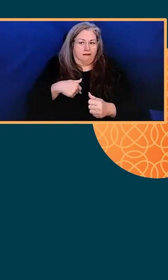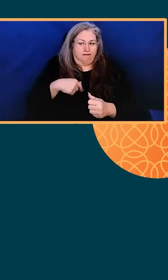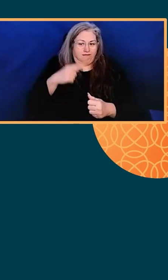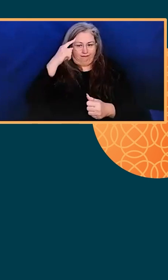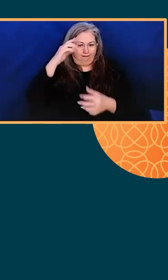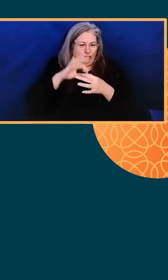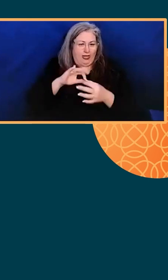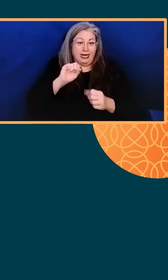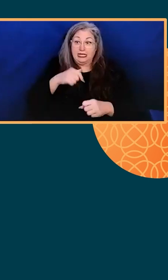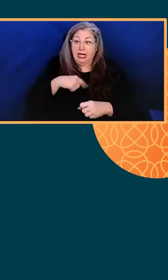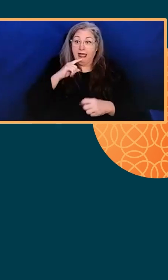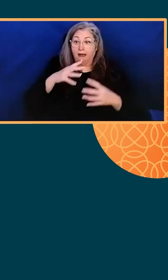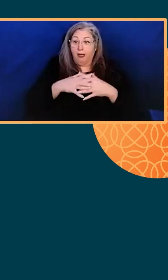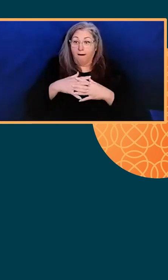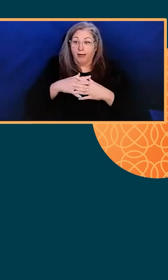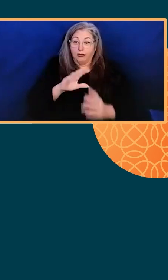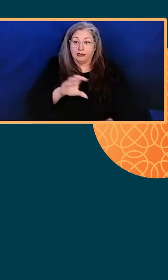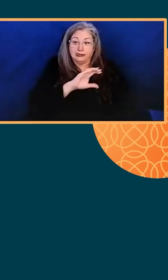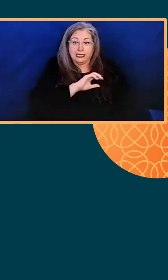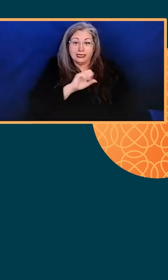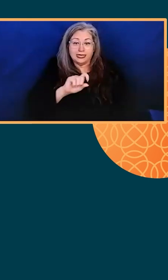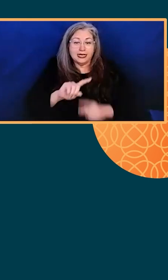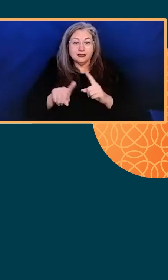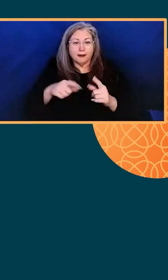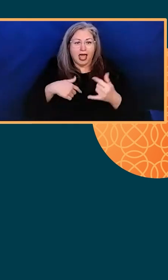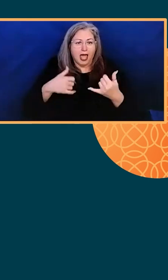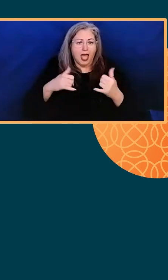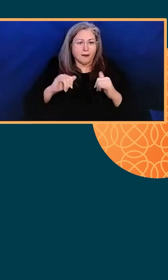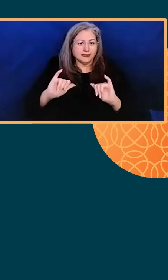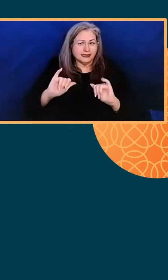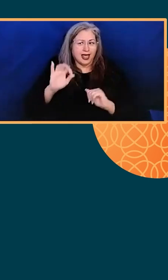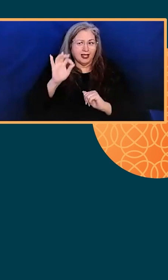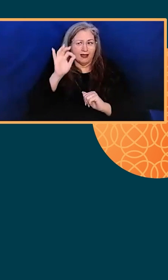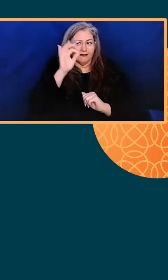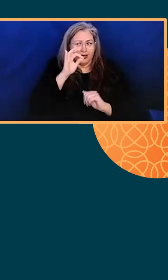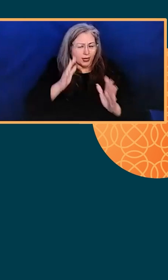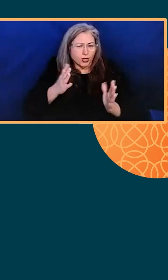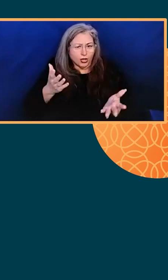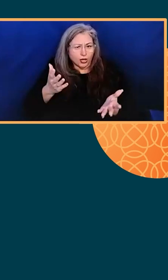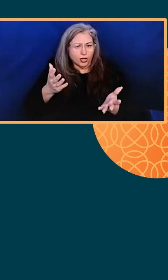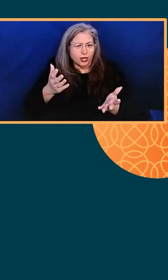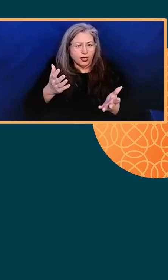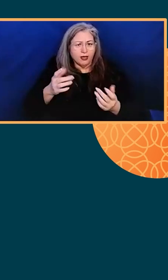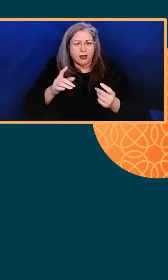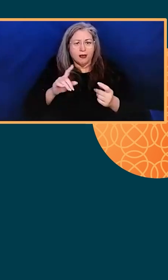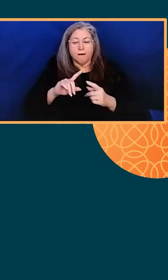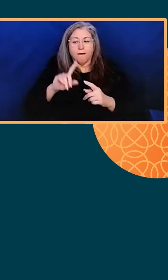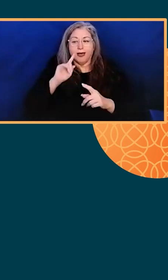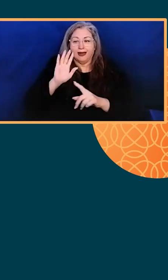that way. Yes, I am an American citizen, but I'm still pretty much a Filipina. But in